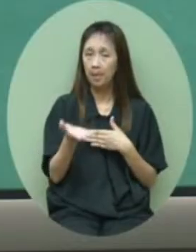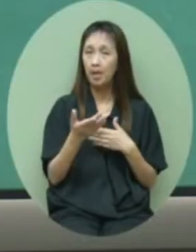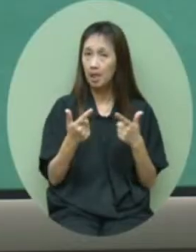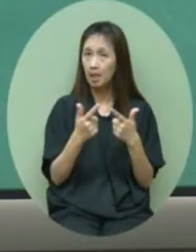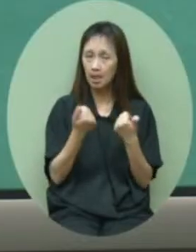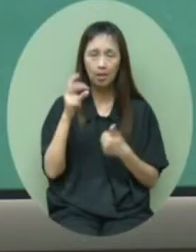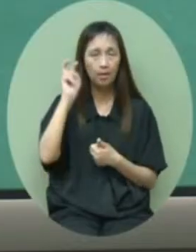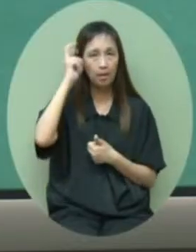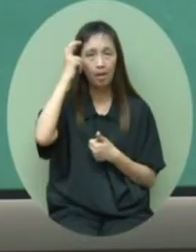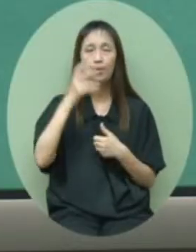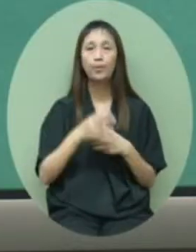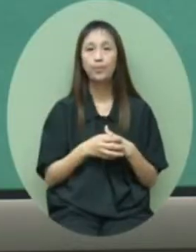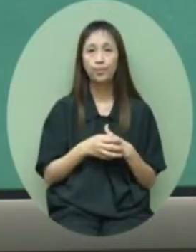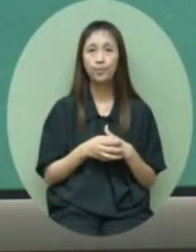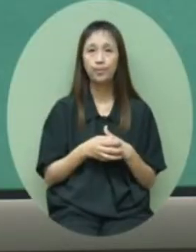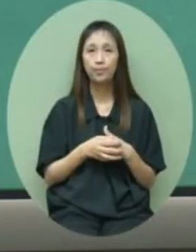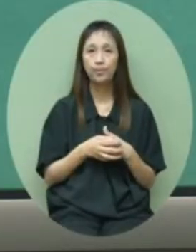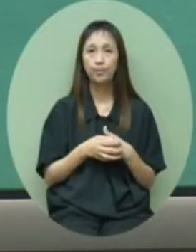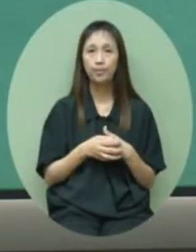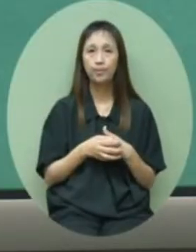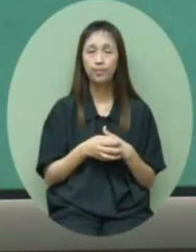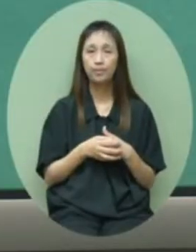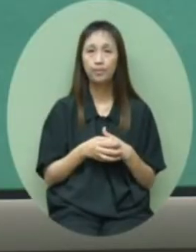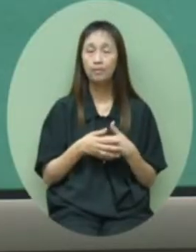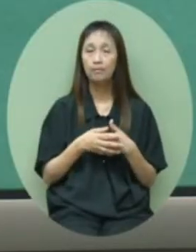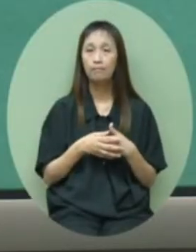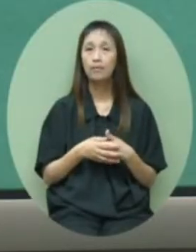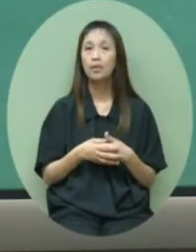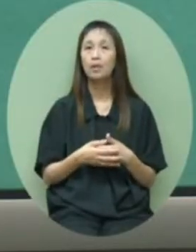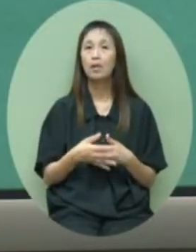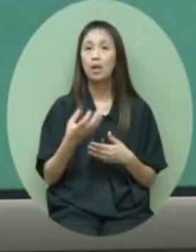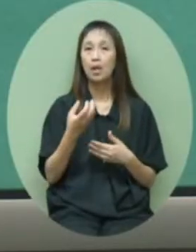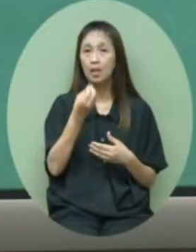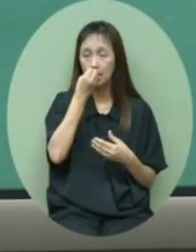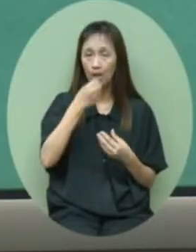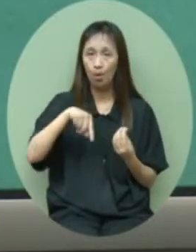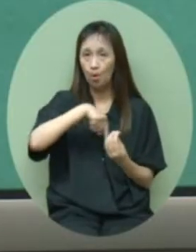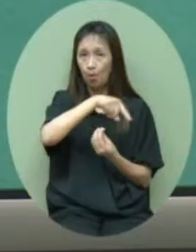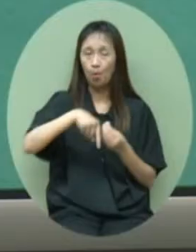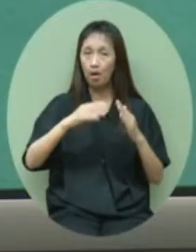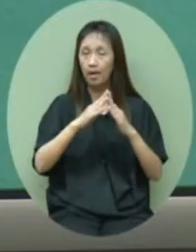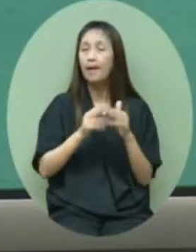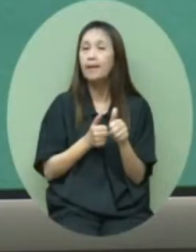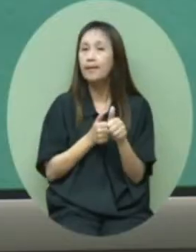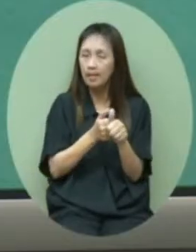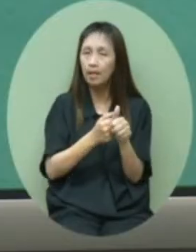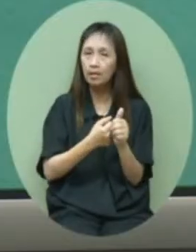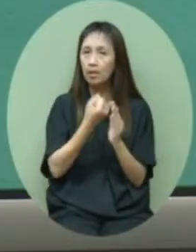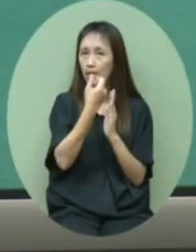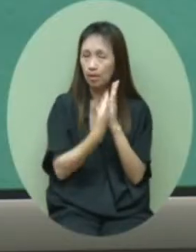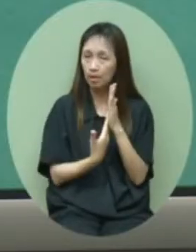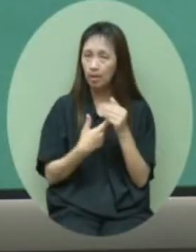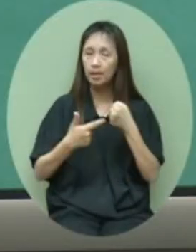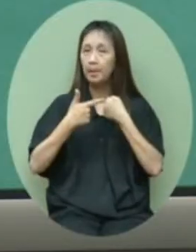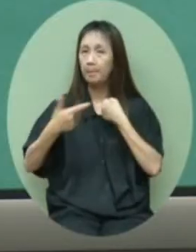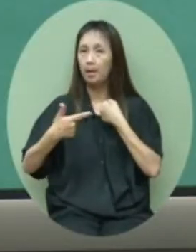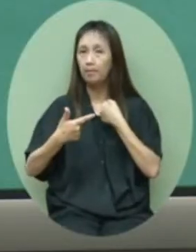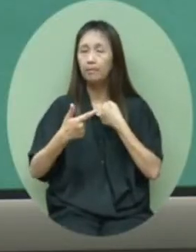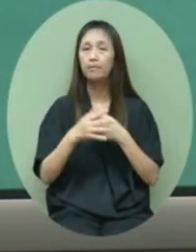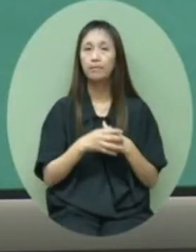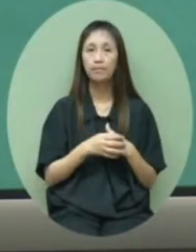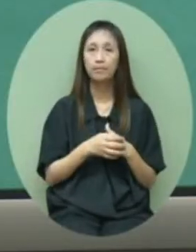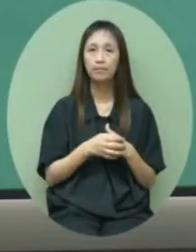national security as the primary factor for consideration in making any decision when fulfilling this